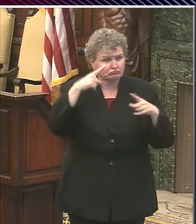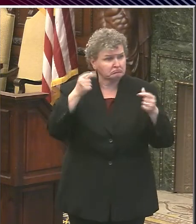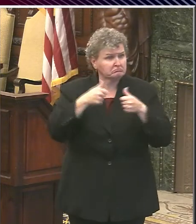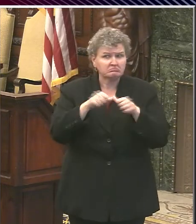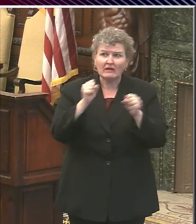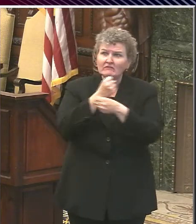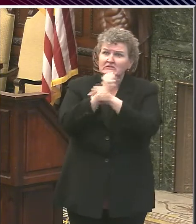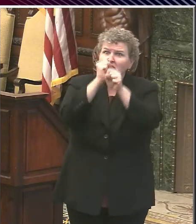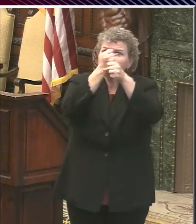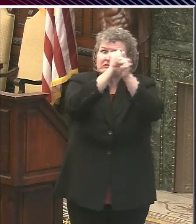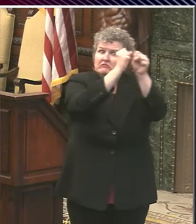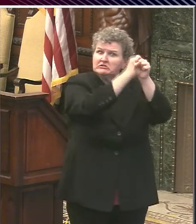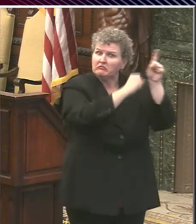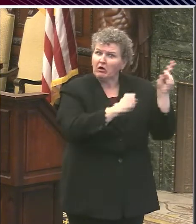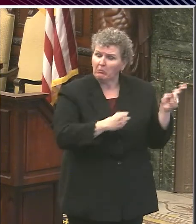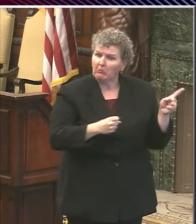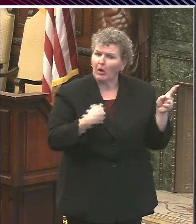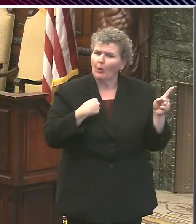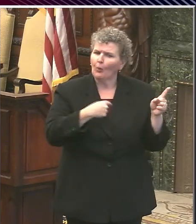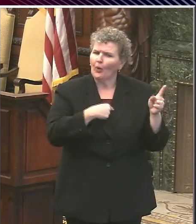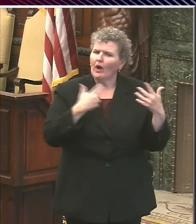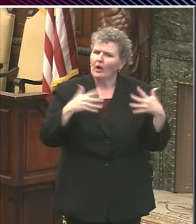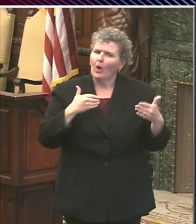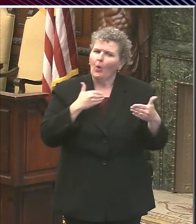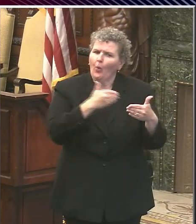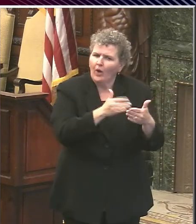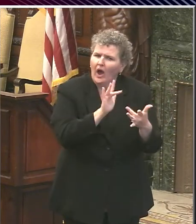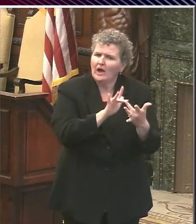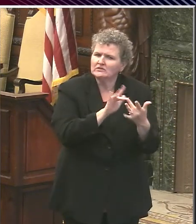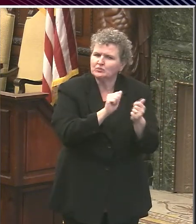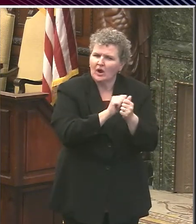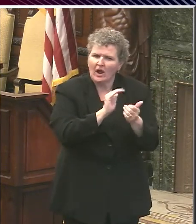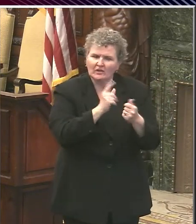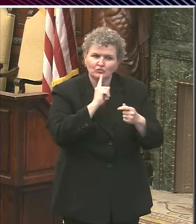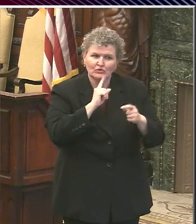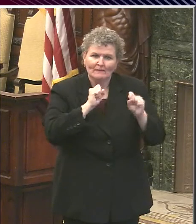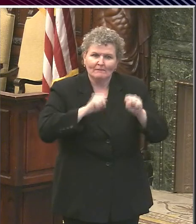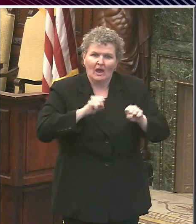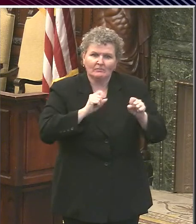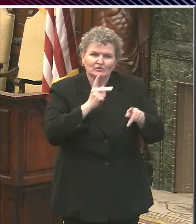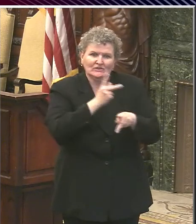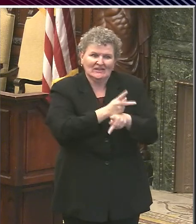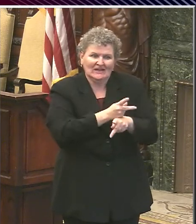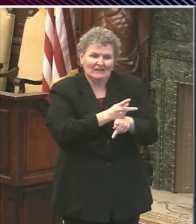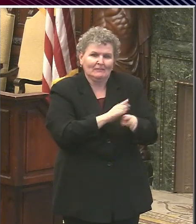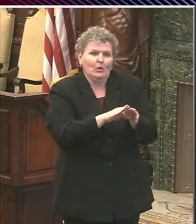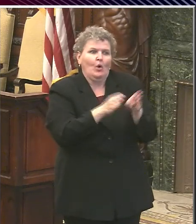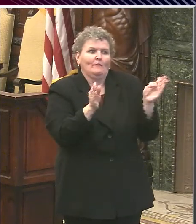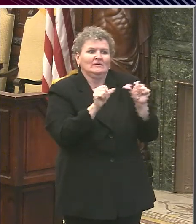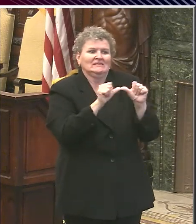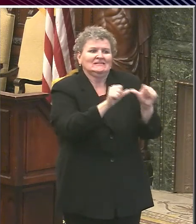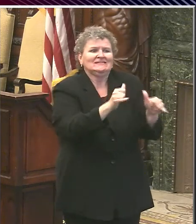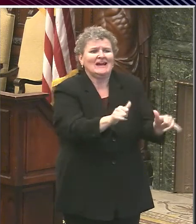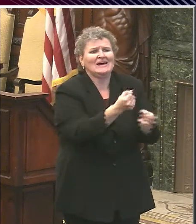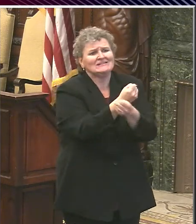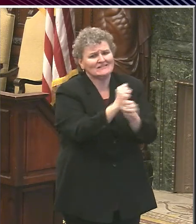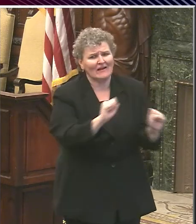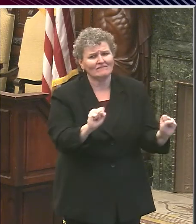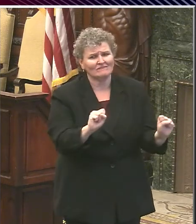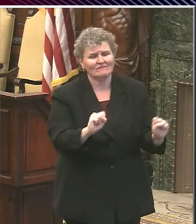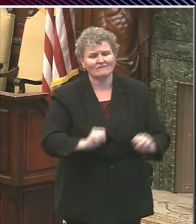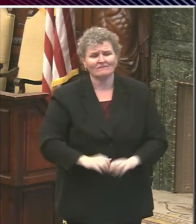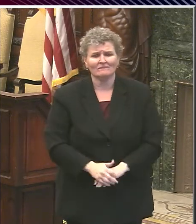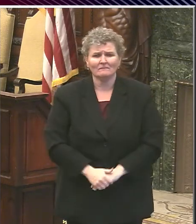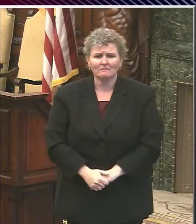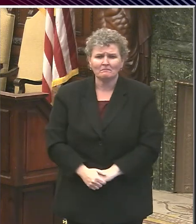to be very closely in touch with this and see if that's possible. And then my other questions are for Eva